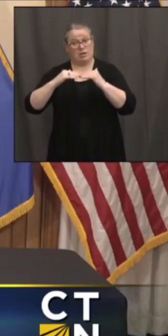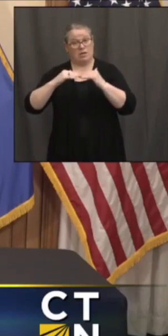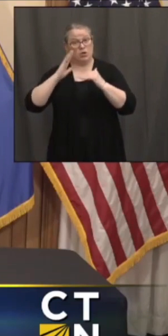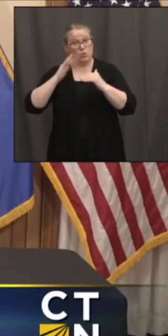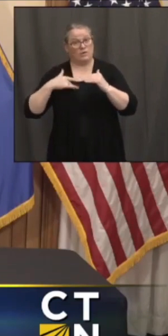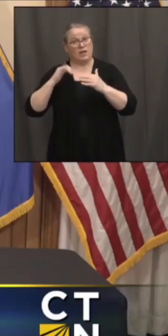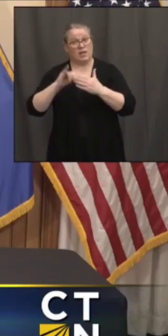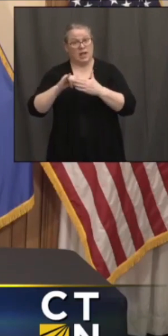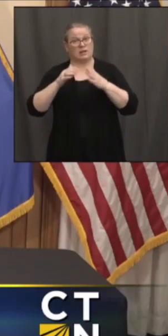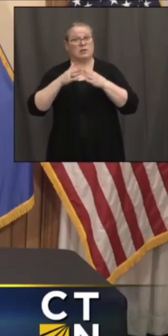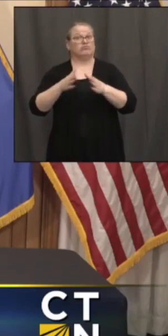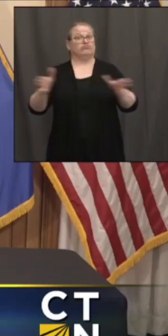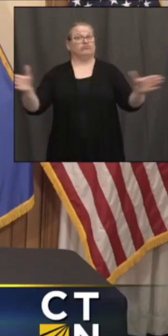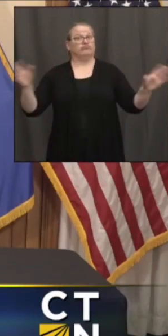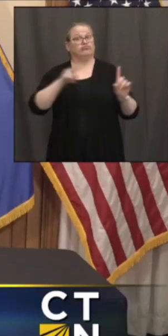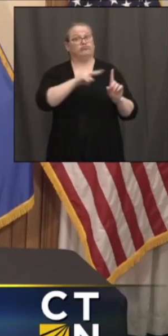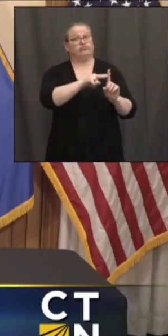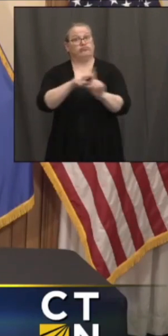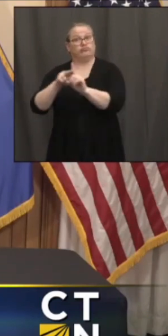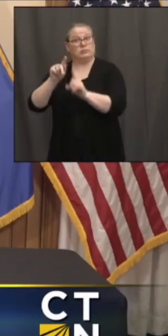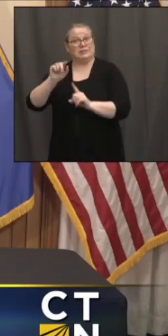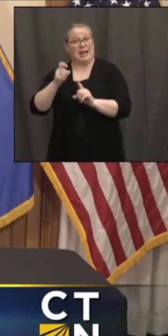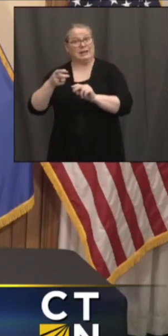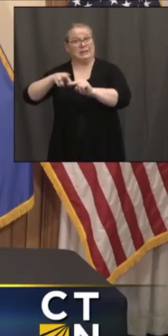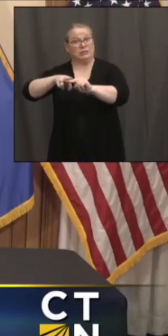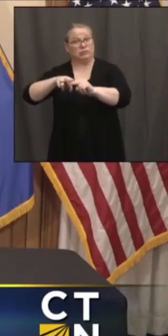Yes. All right. That's it for me. Thank you.